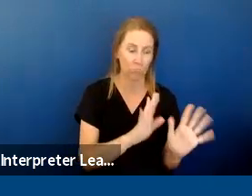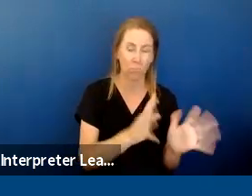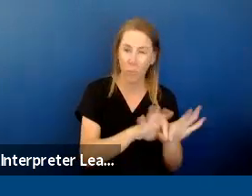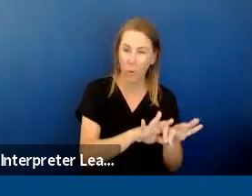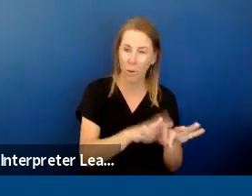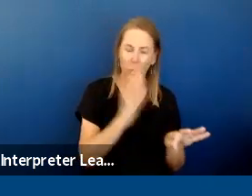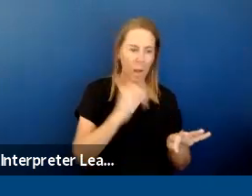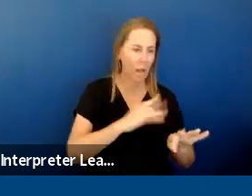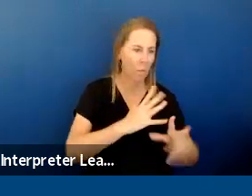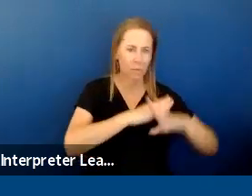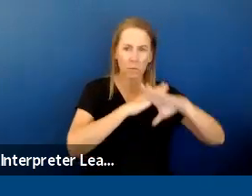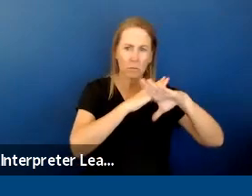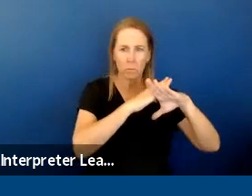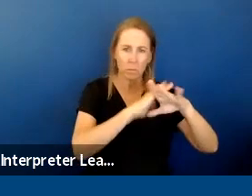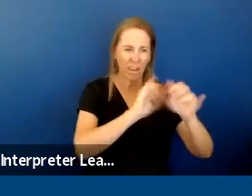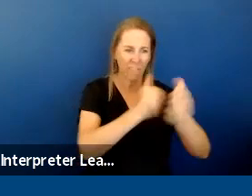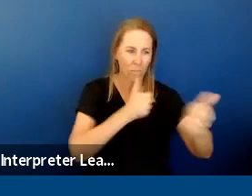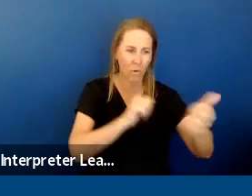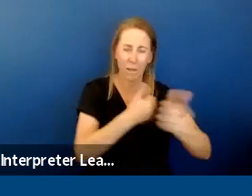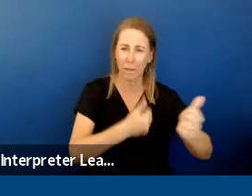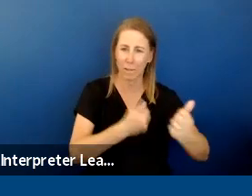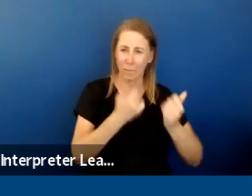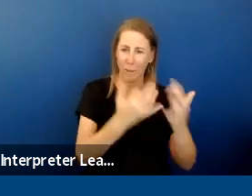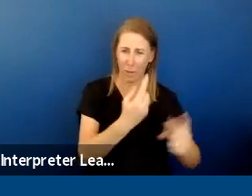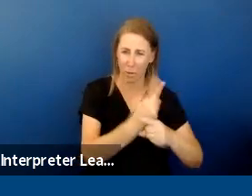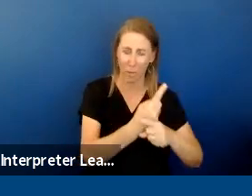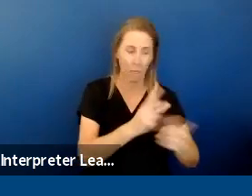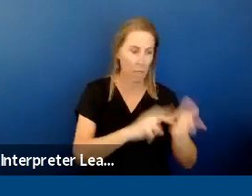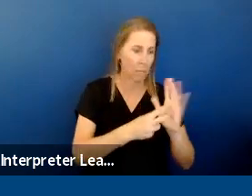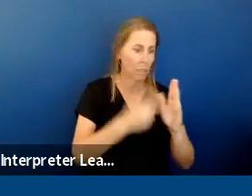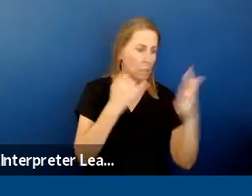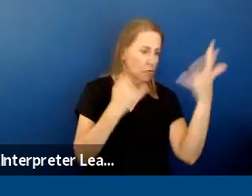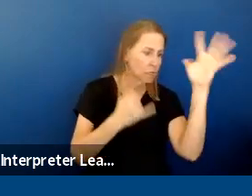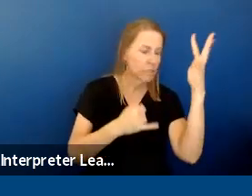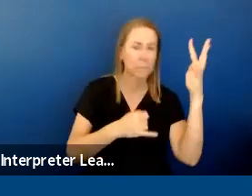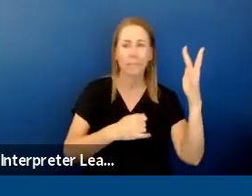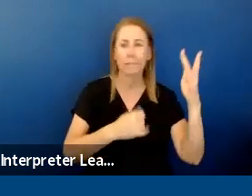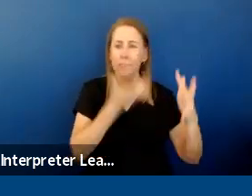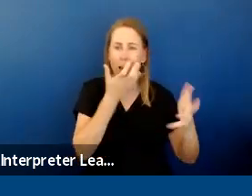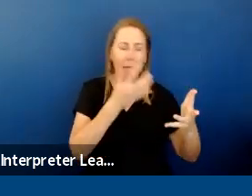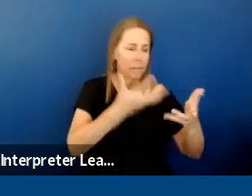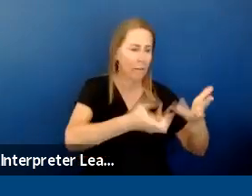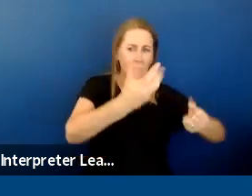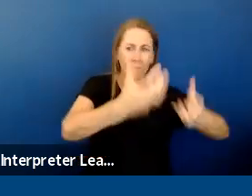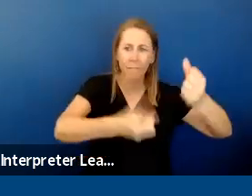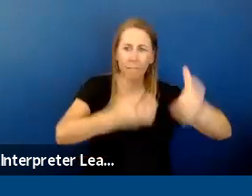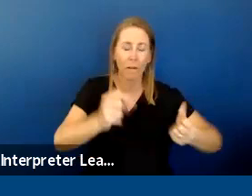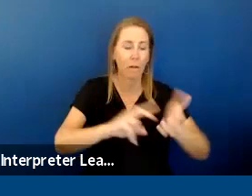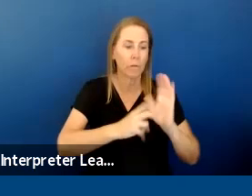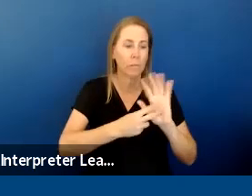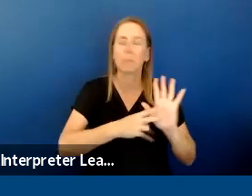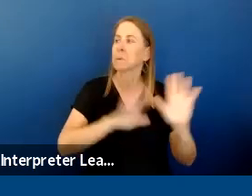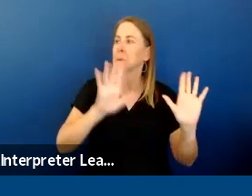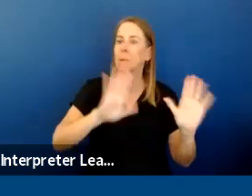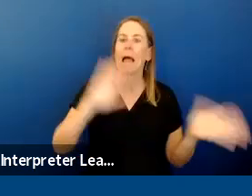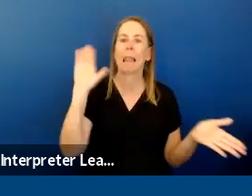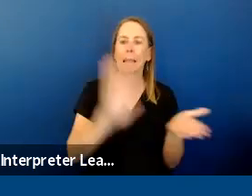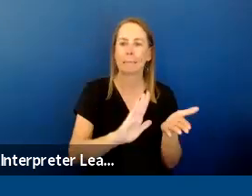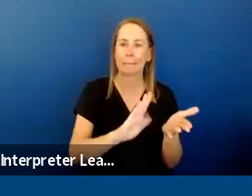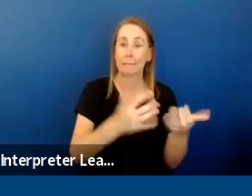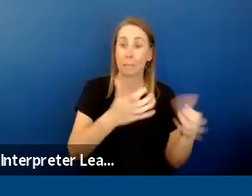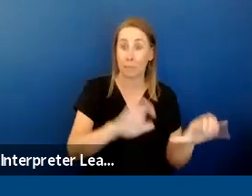My concern is that we're removing trees and vegetation for the fire mitigation, which seems to run counter